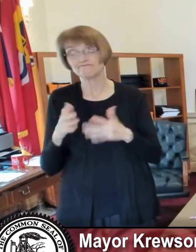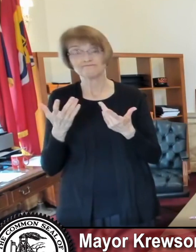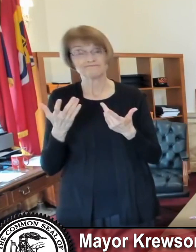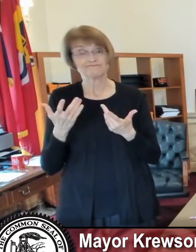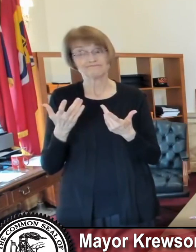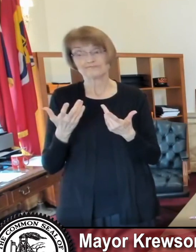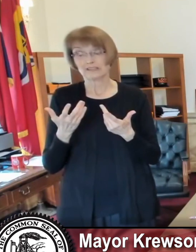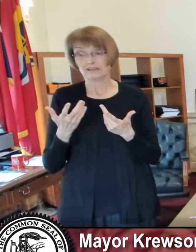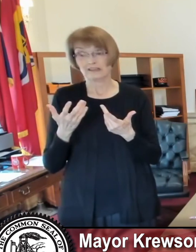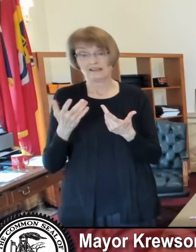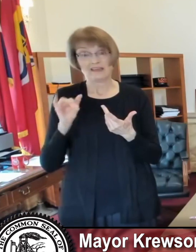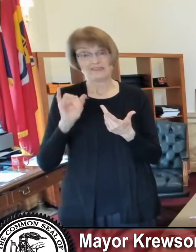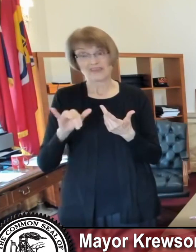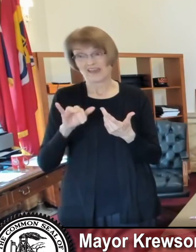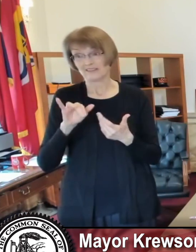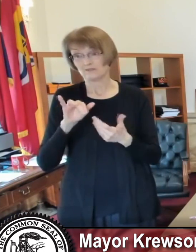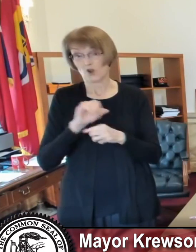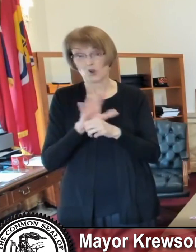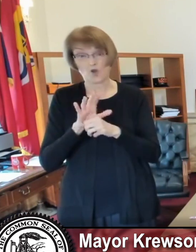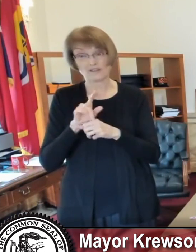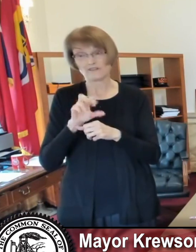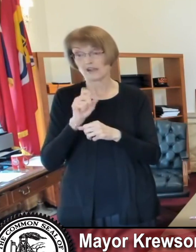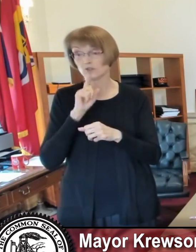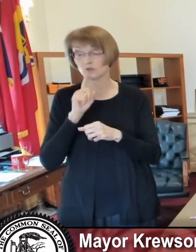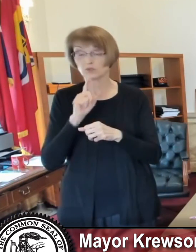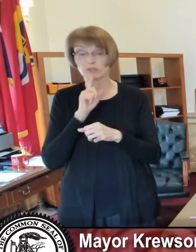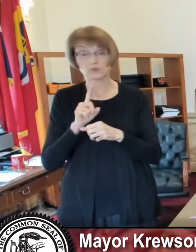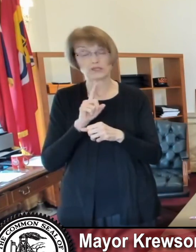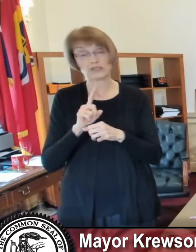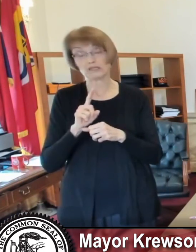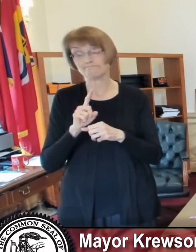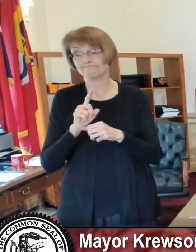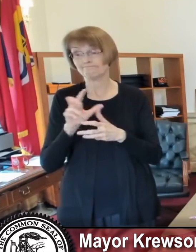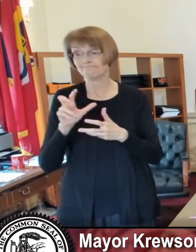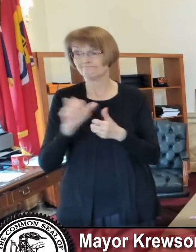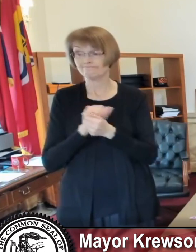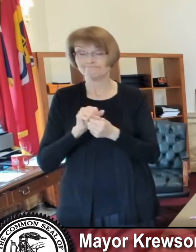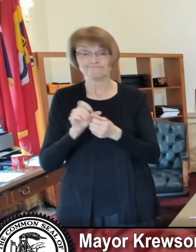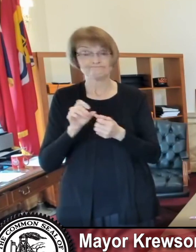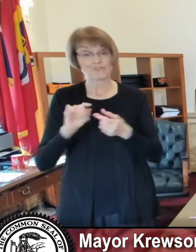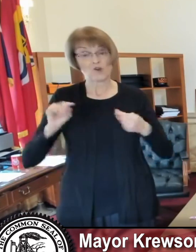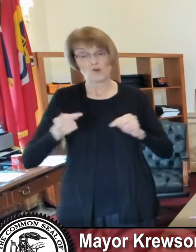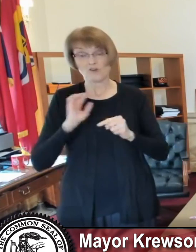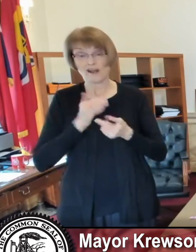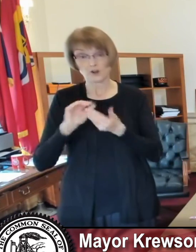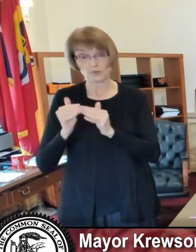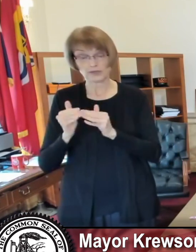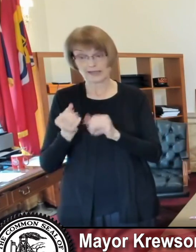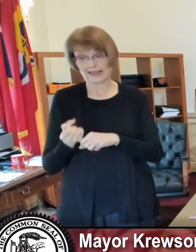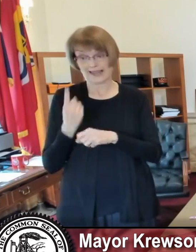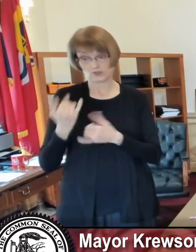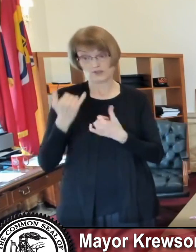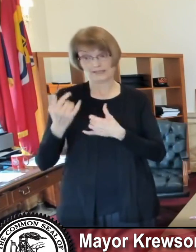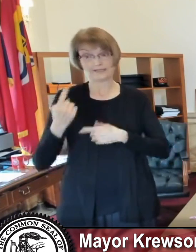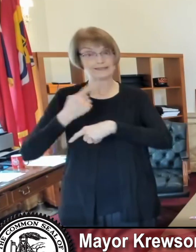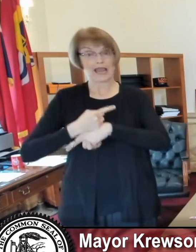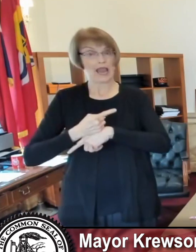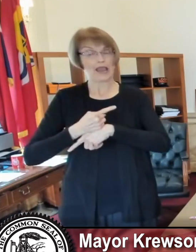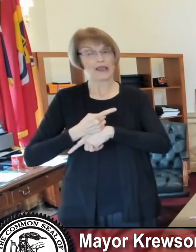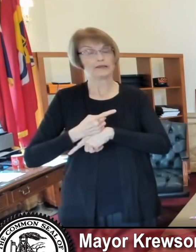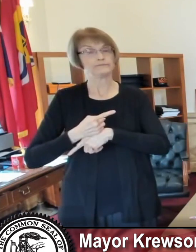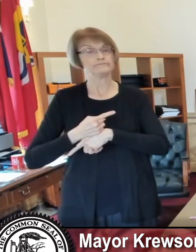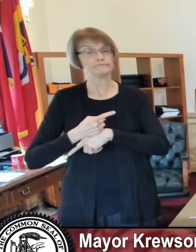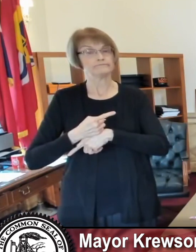devastating virus for our community. And last year, on this day, I doubt any of us